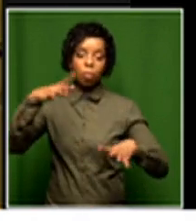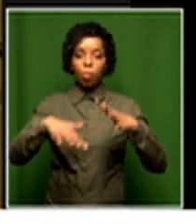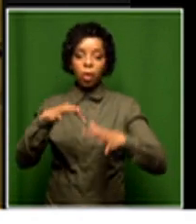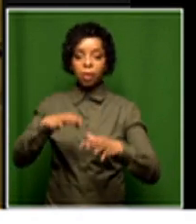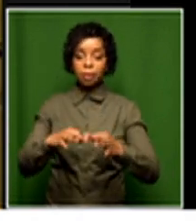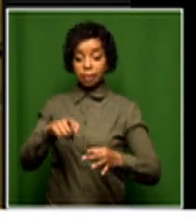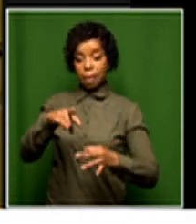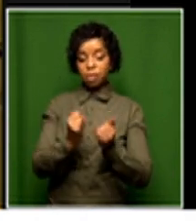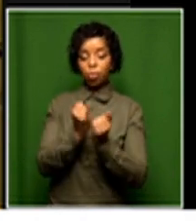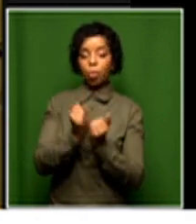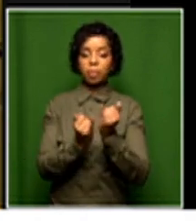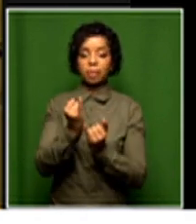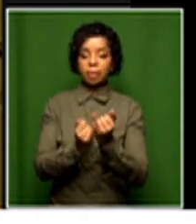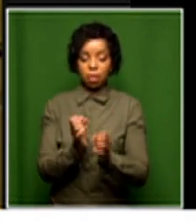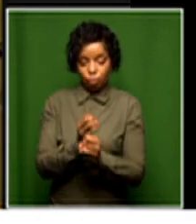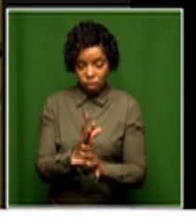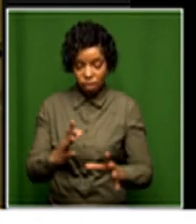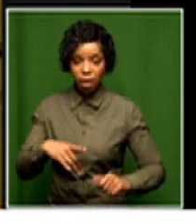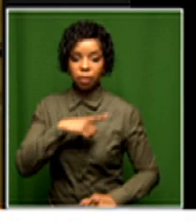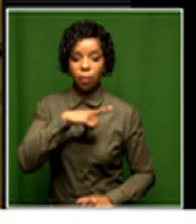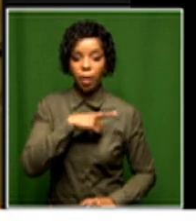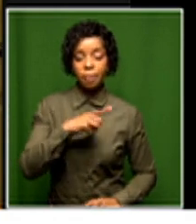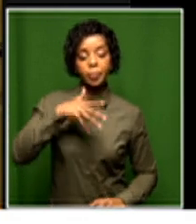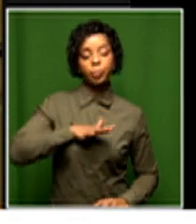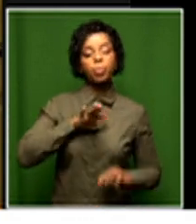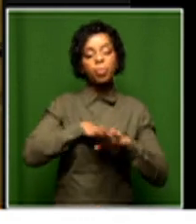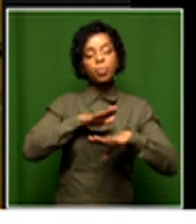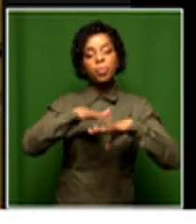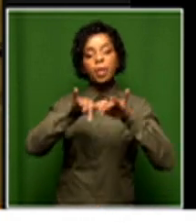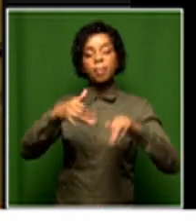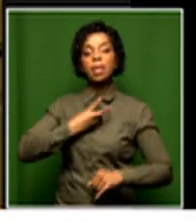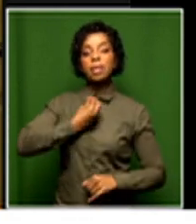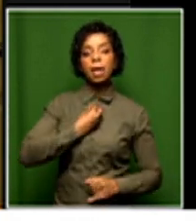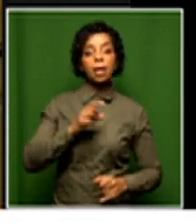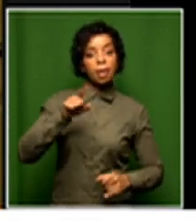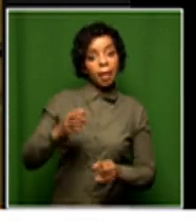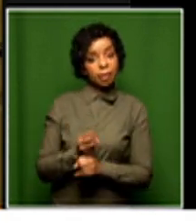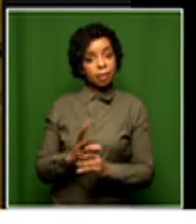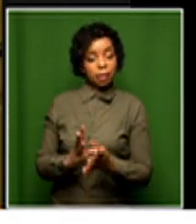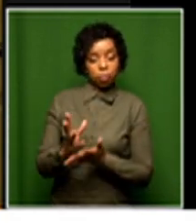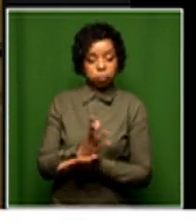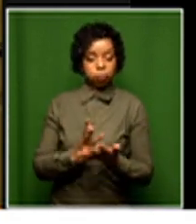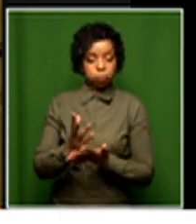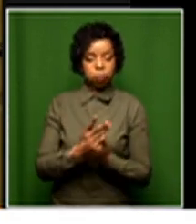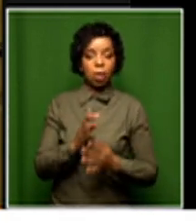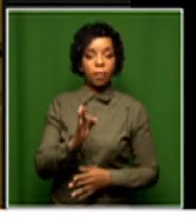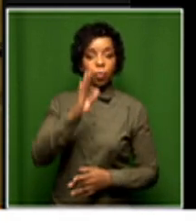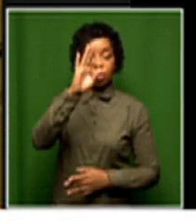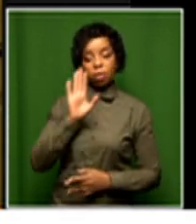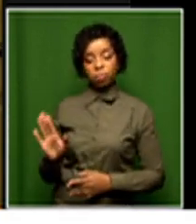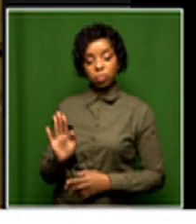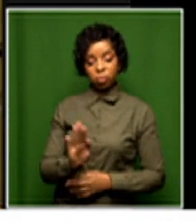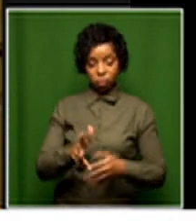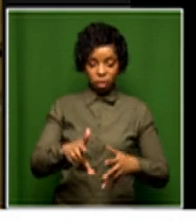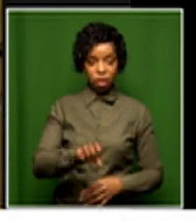because we wanted to get more young people to start engaging about their futures in South Africa and start having